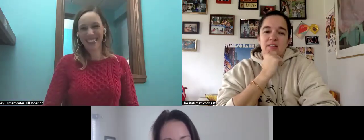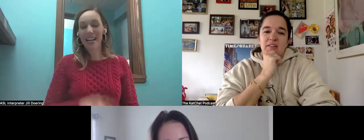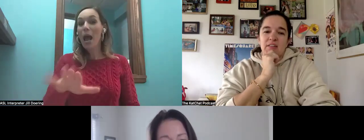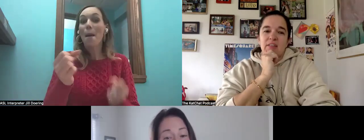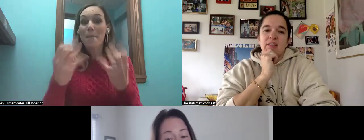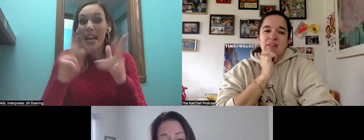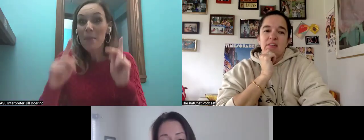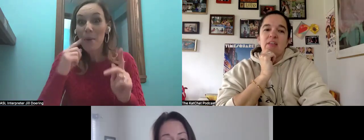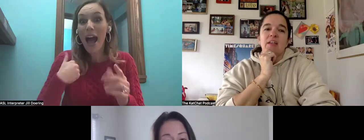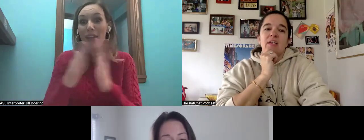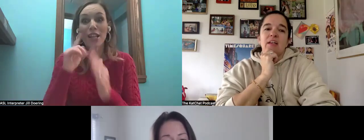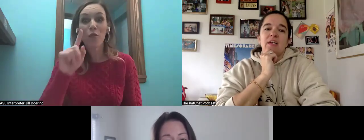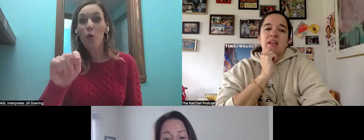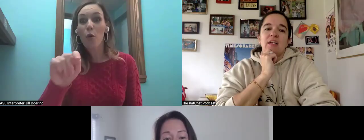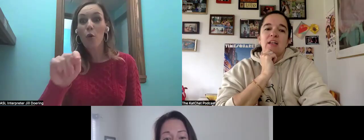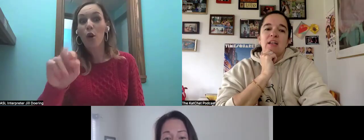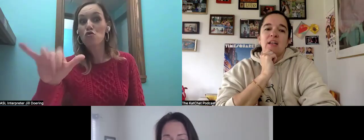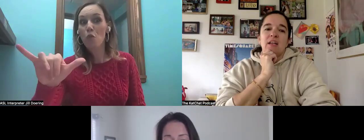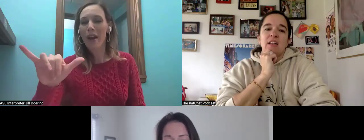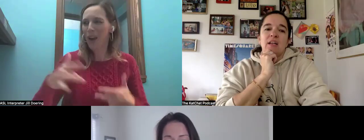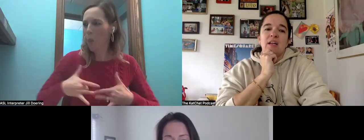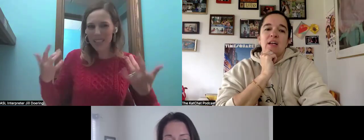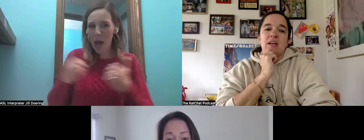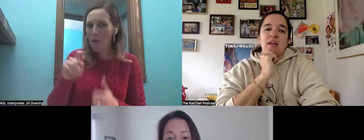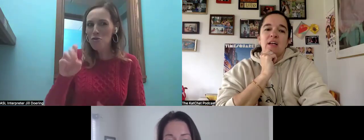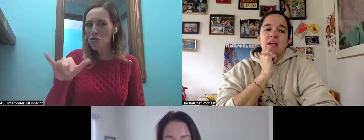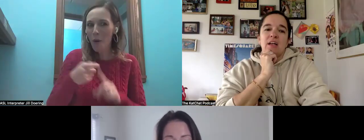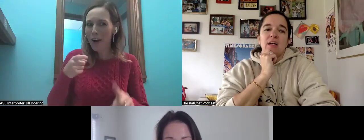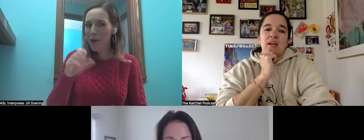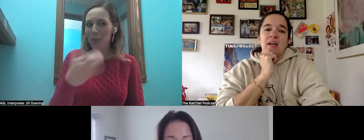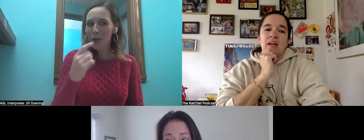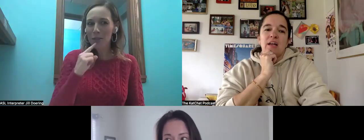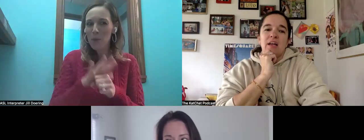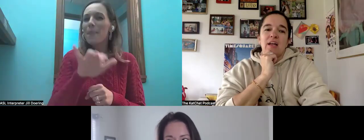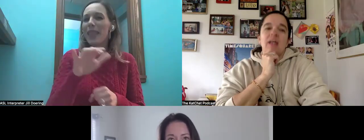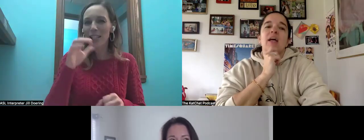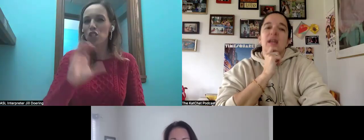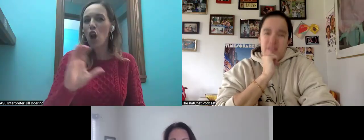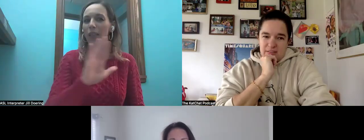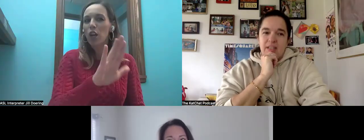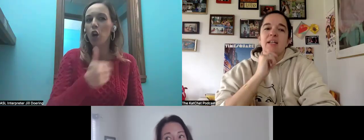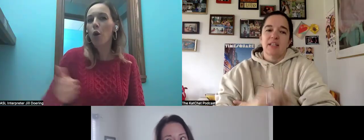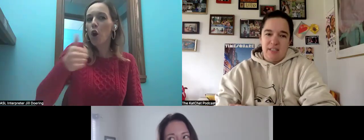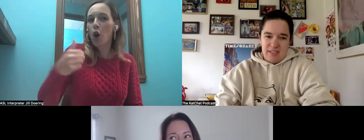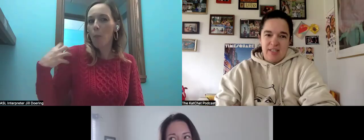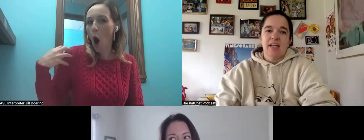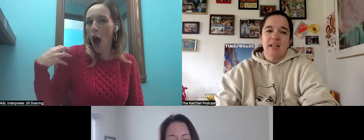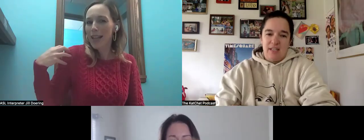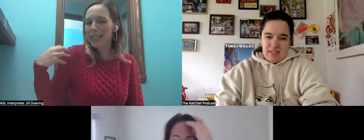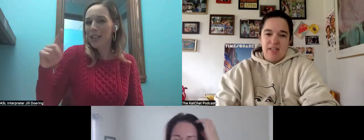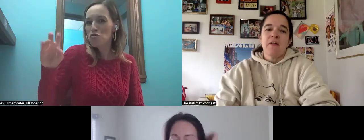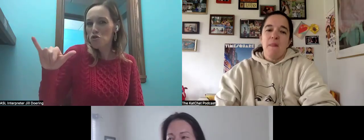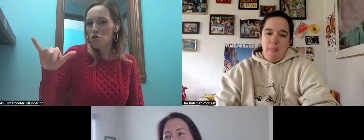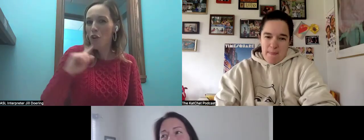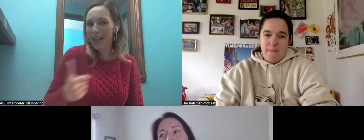Troy. What's going on with Troy? And from The Christmas Promise, Charlotte's boss, maybe. Maybe I could do